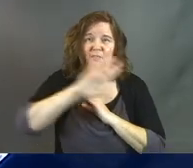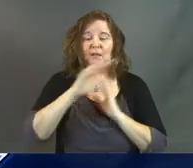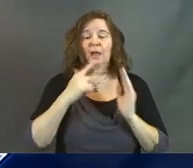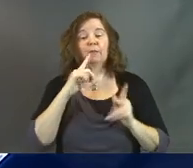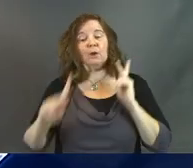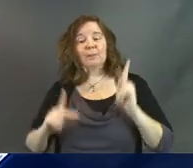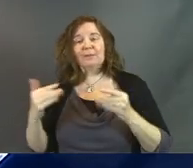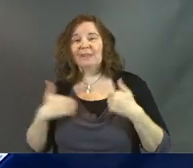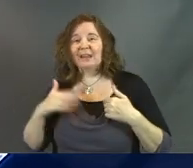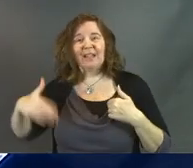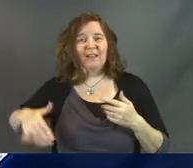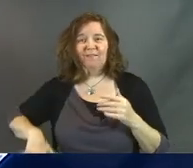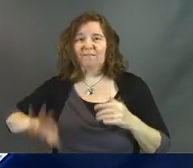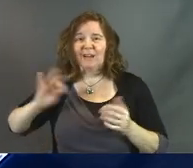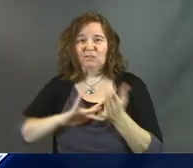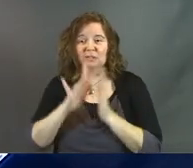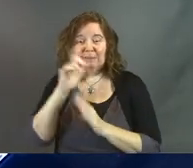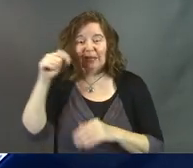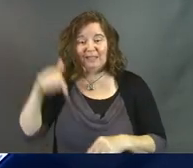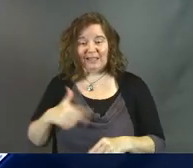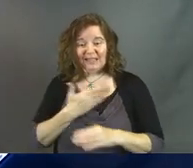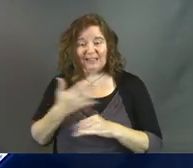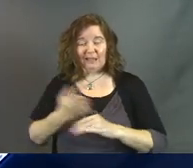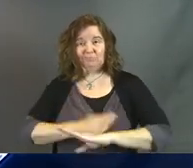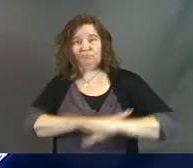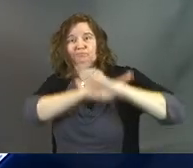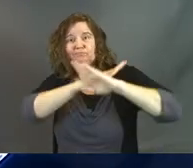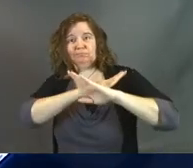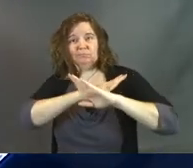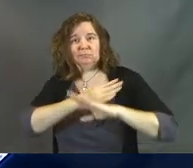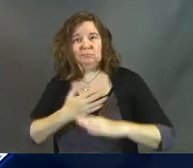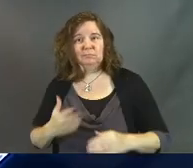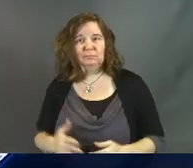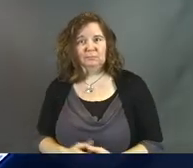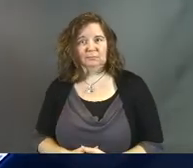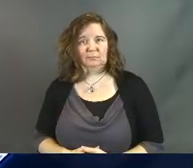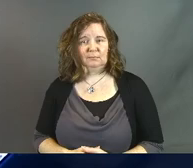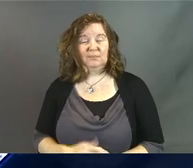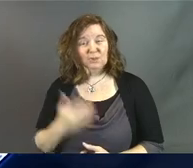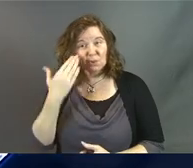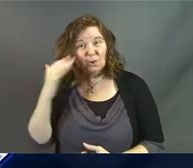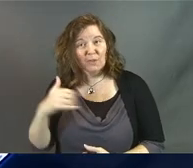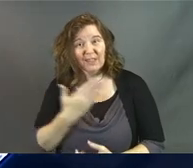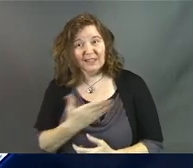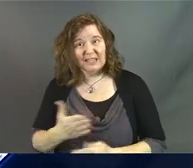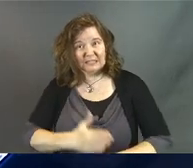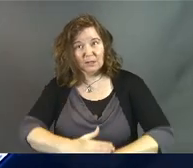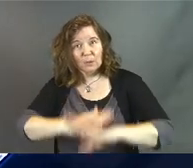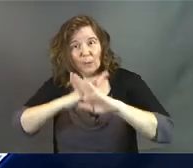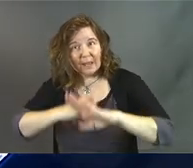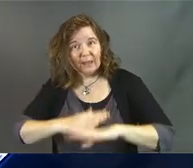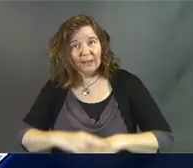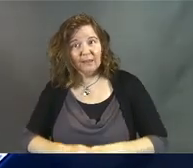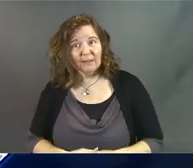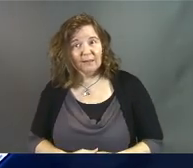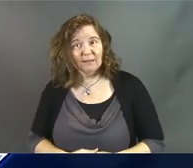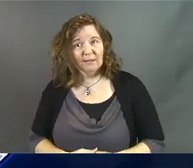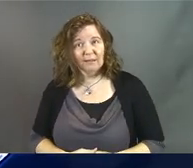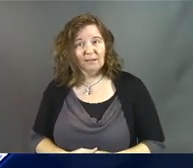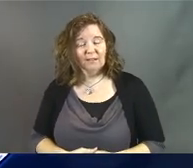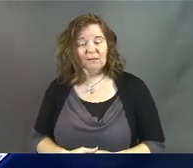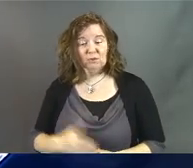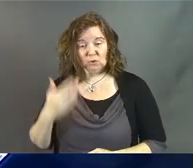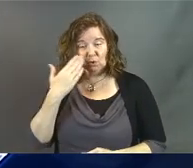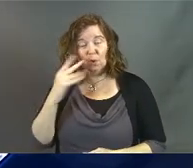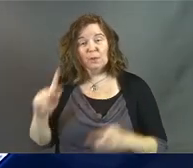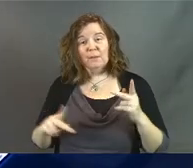And there's people that haven't found Jesus because this is the thing in the way. Do you know there's things in the way?